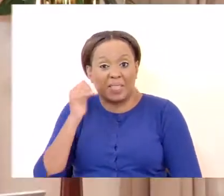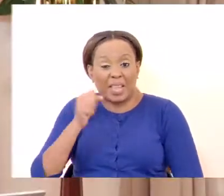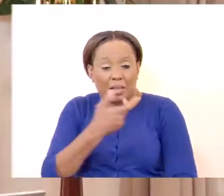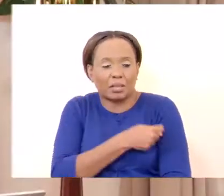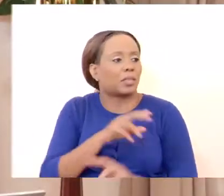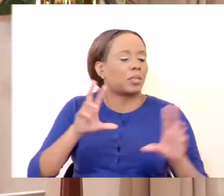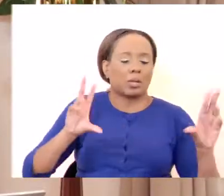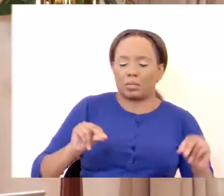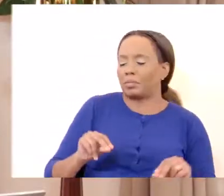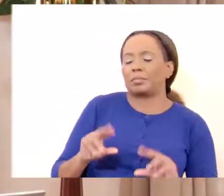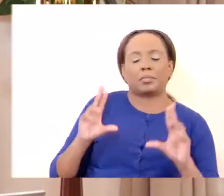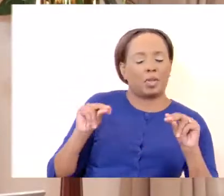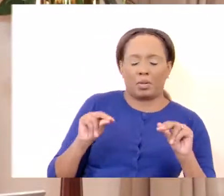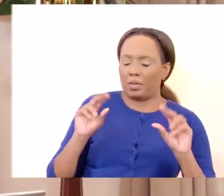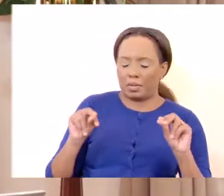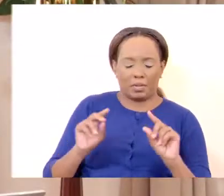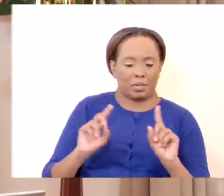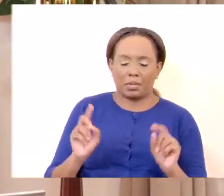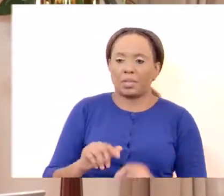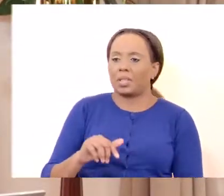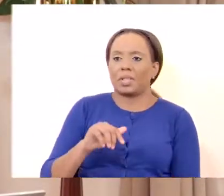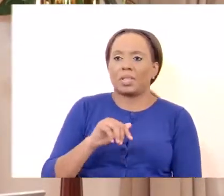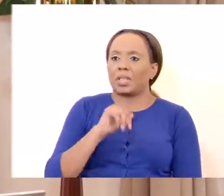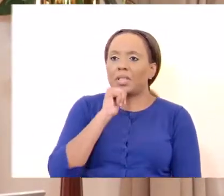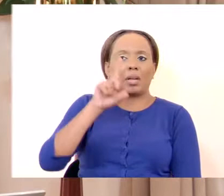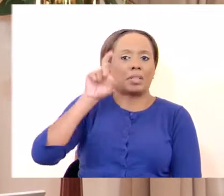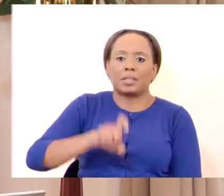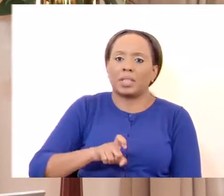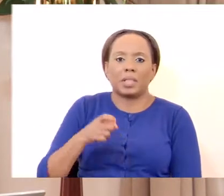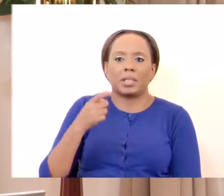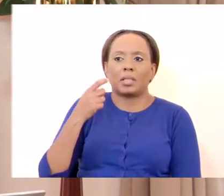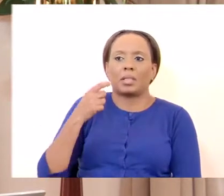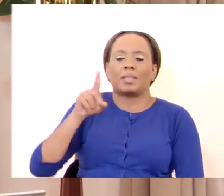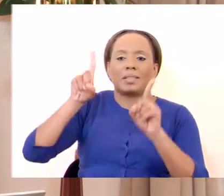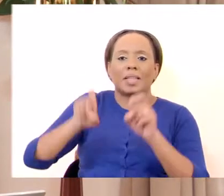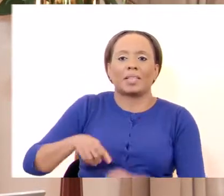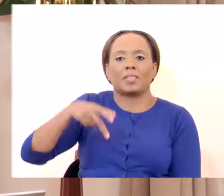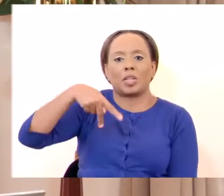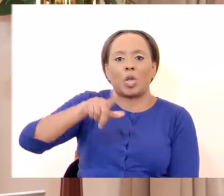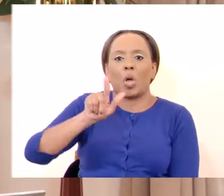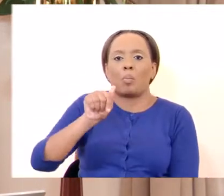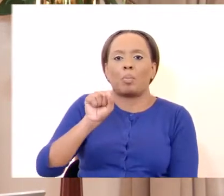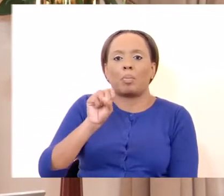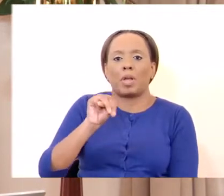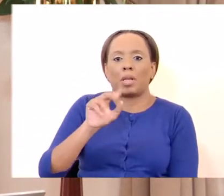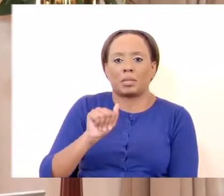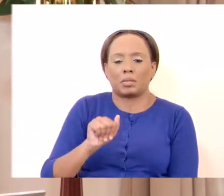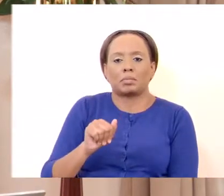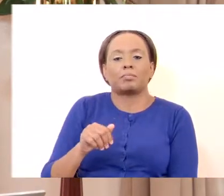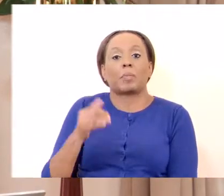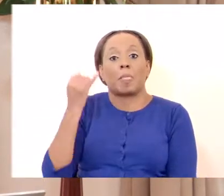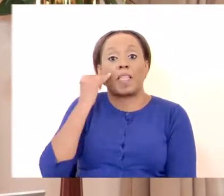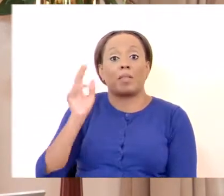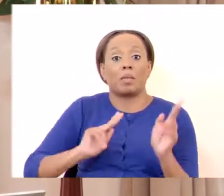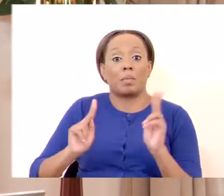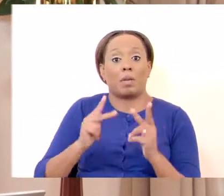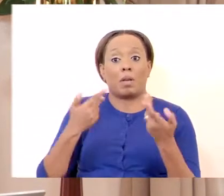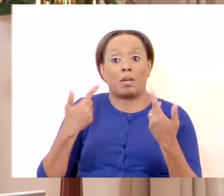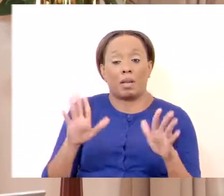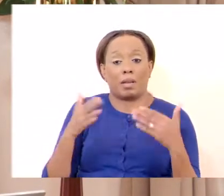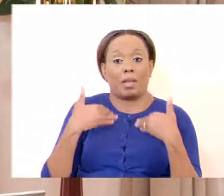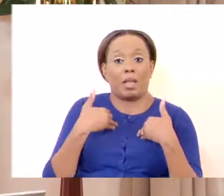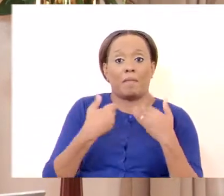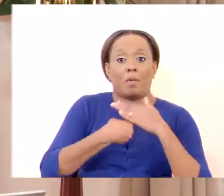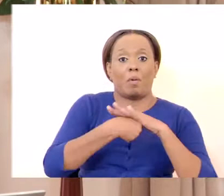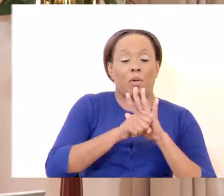produces. So to the best of our knowledge, there's no need to do that. So even persons who've had COVID vaccine, who have had COVID, the